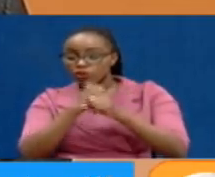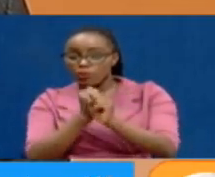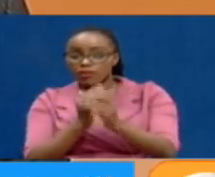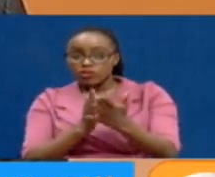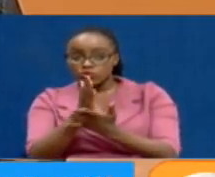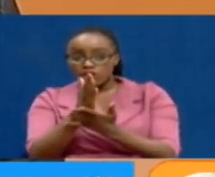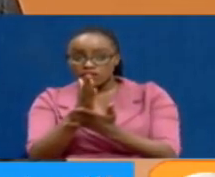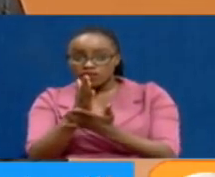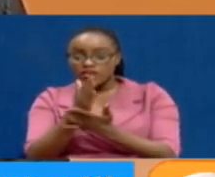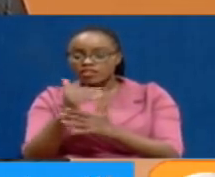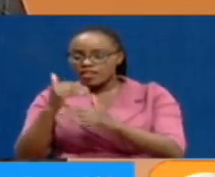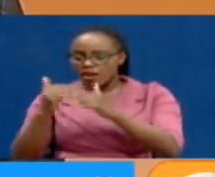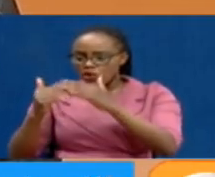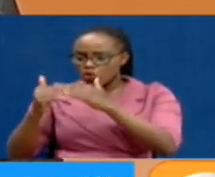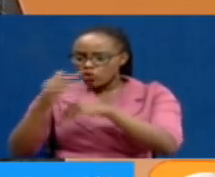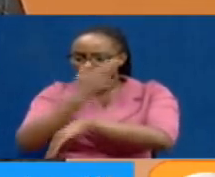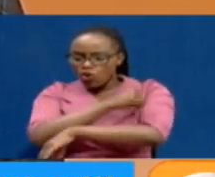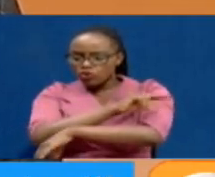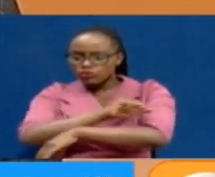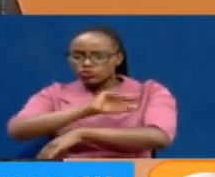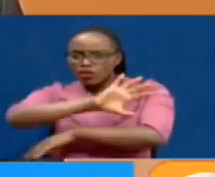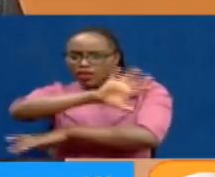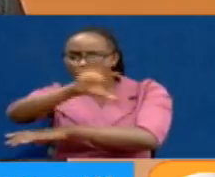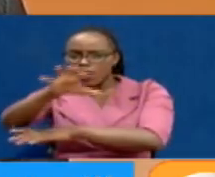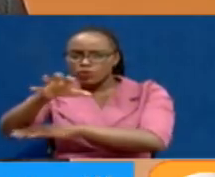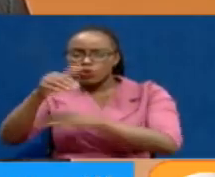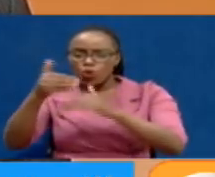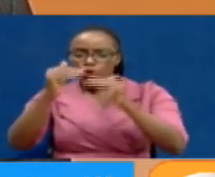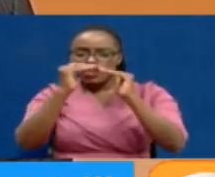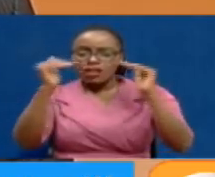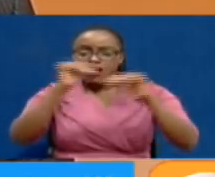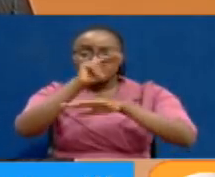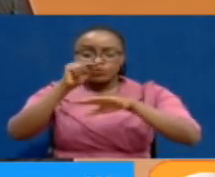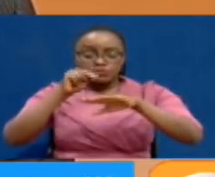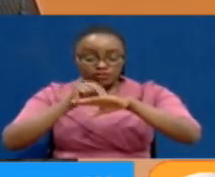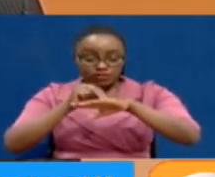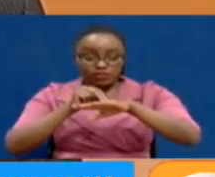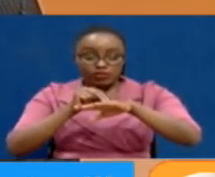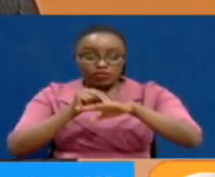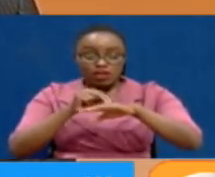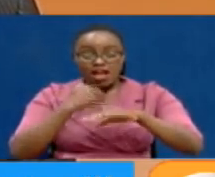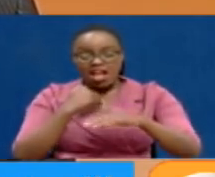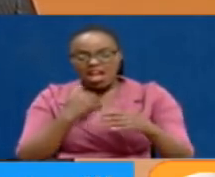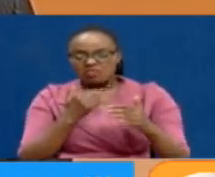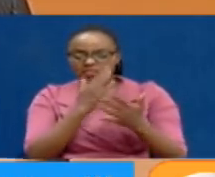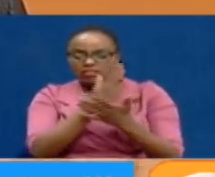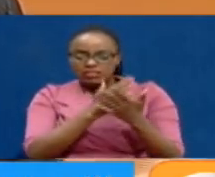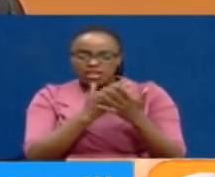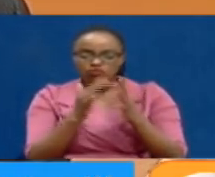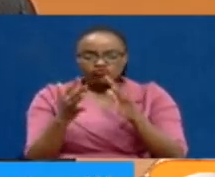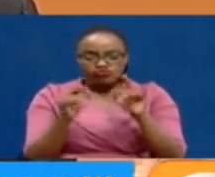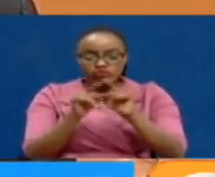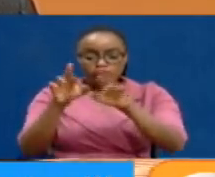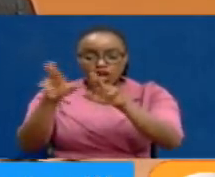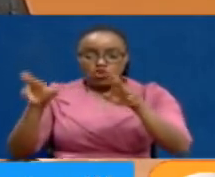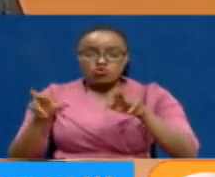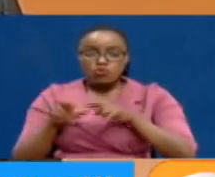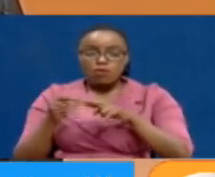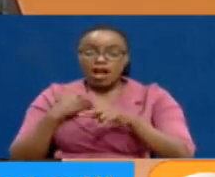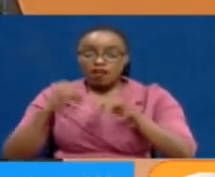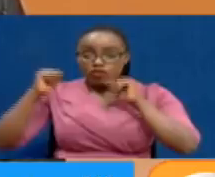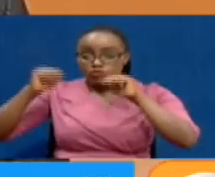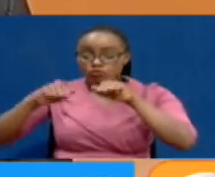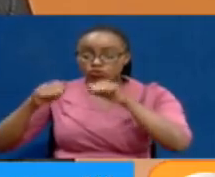that facilities, whether at the counties or at the national level, have some level of a room where they